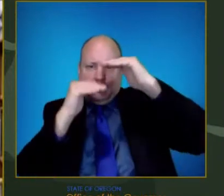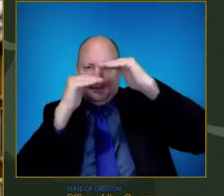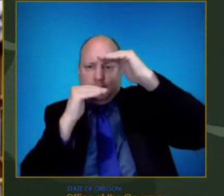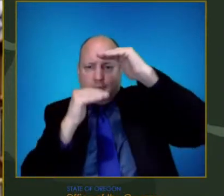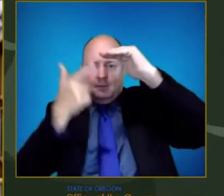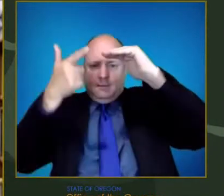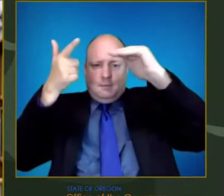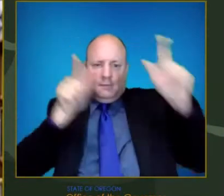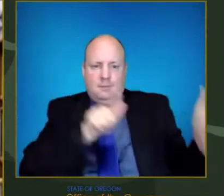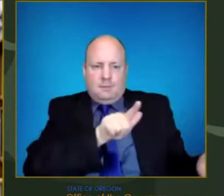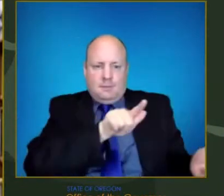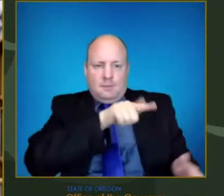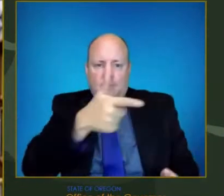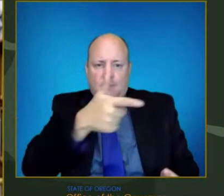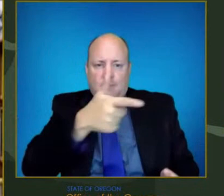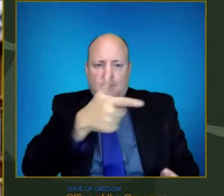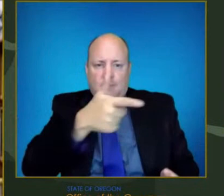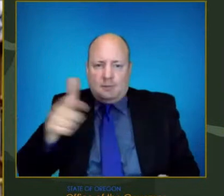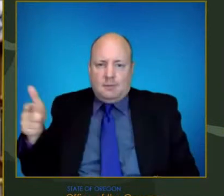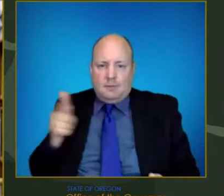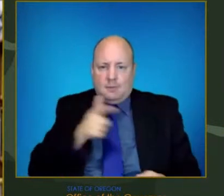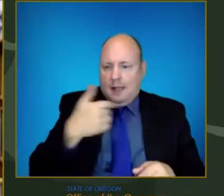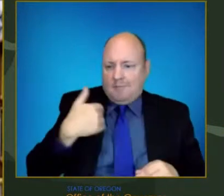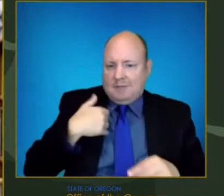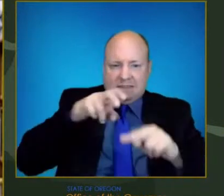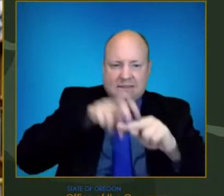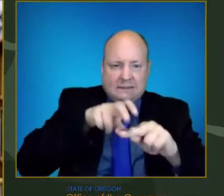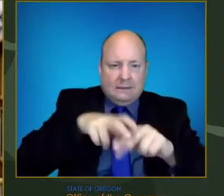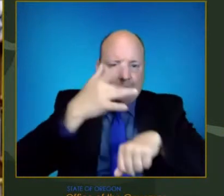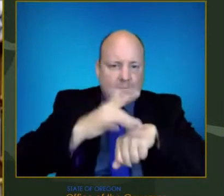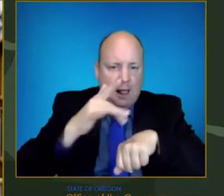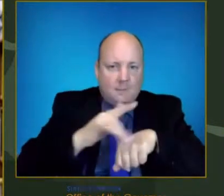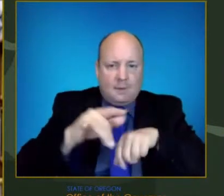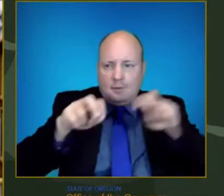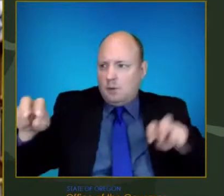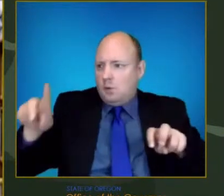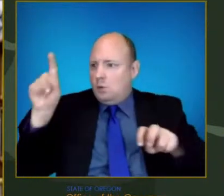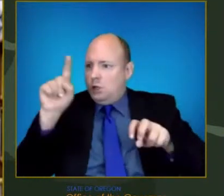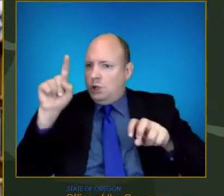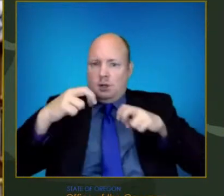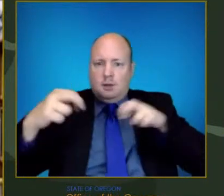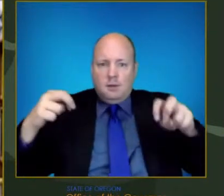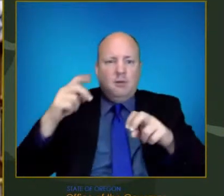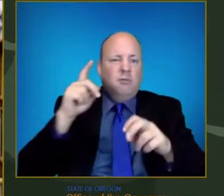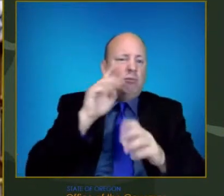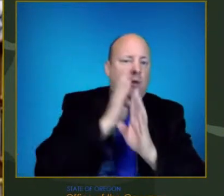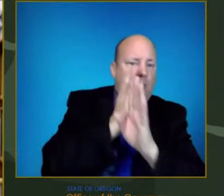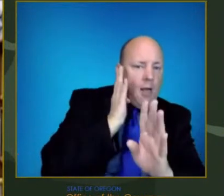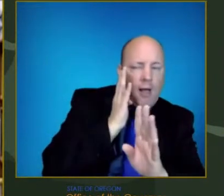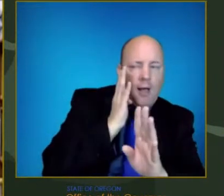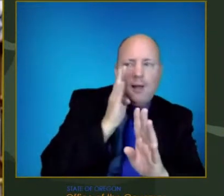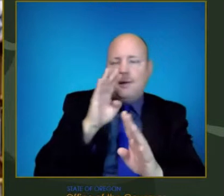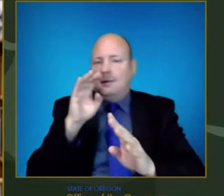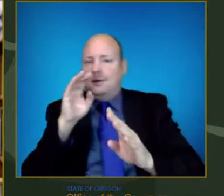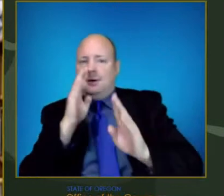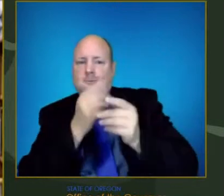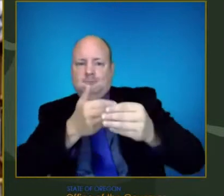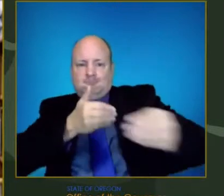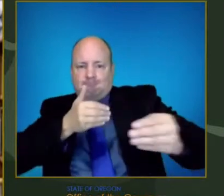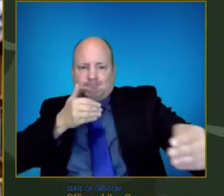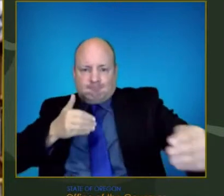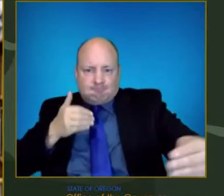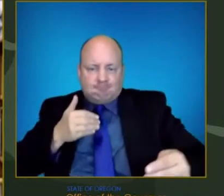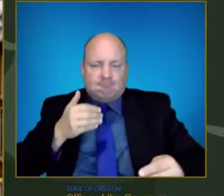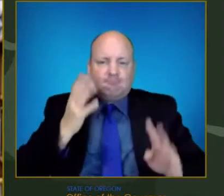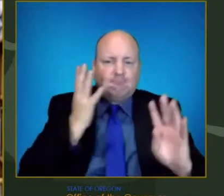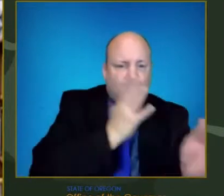and even in the cafeterias during mealtime. It also means adjusting those transition times so that they're shorter, so there isn't opportunity